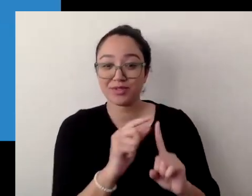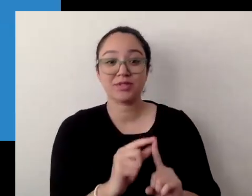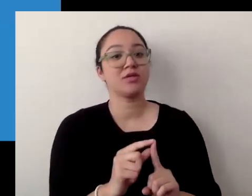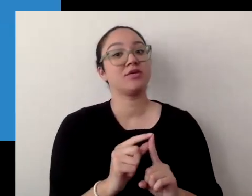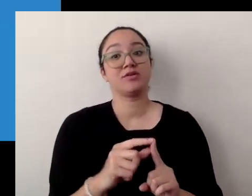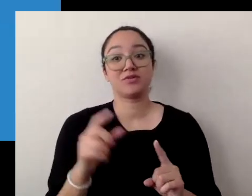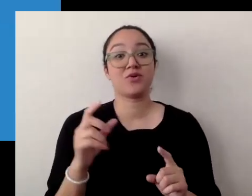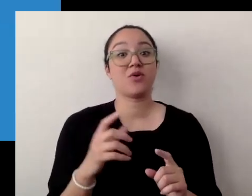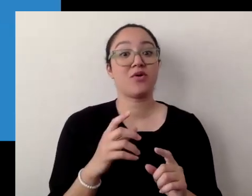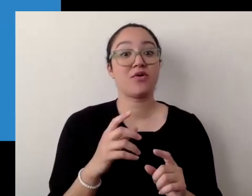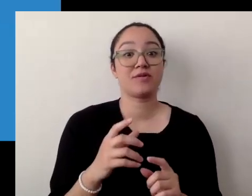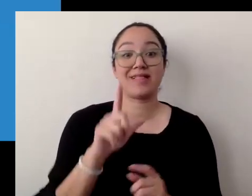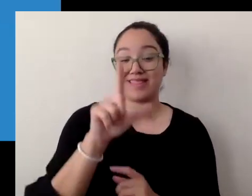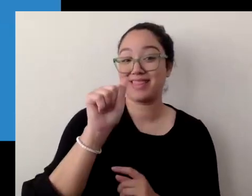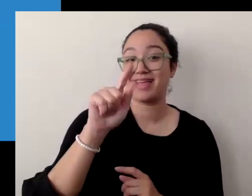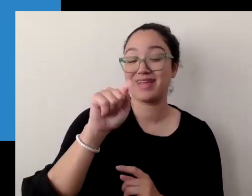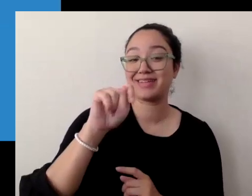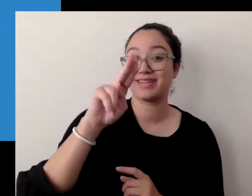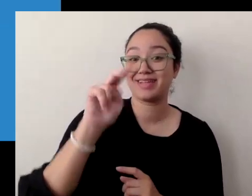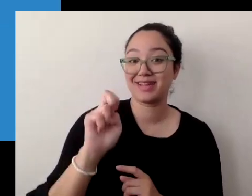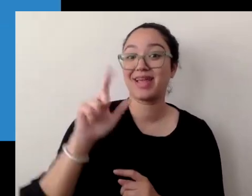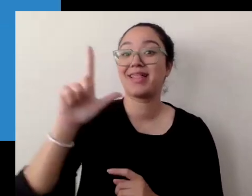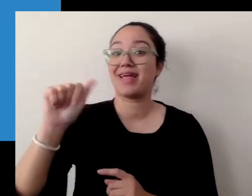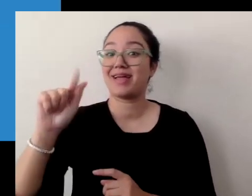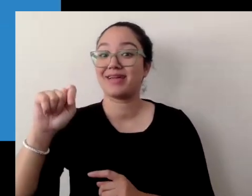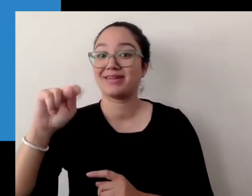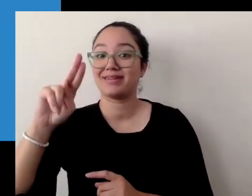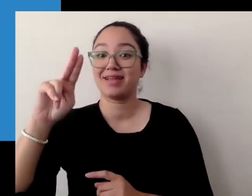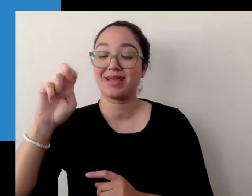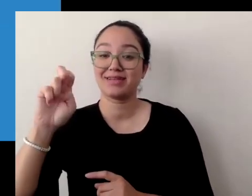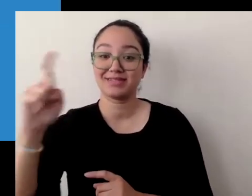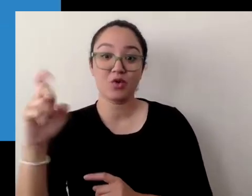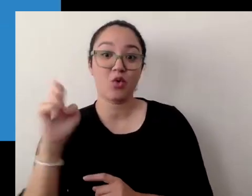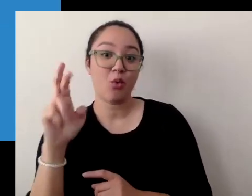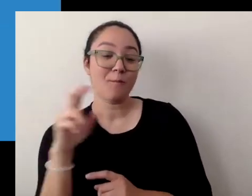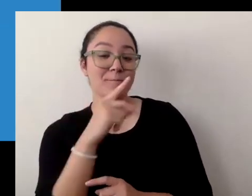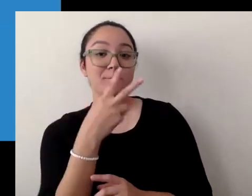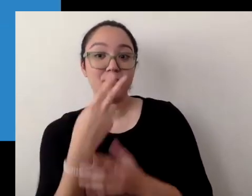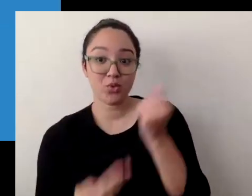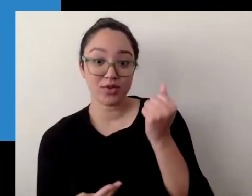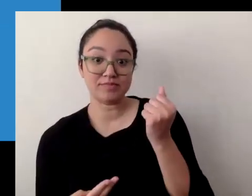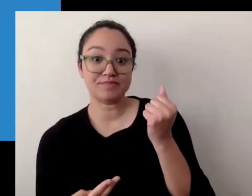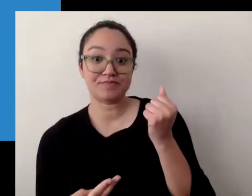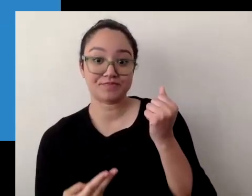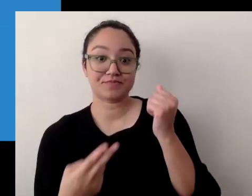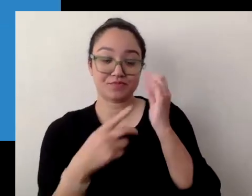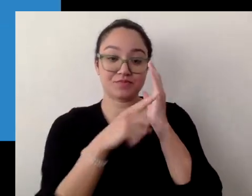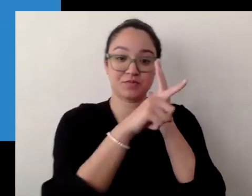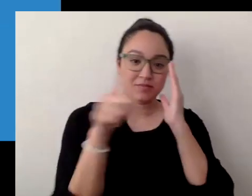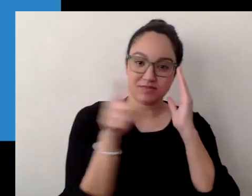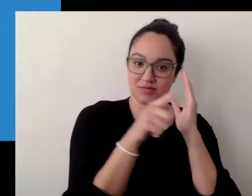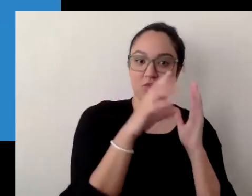who identify with Latine, Latinx, and both versus those who do